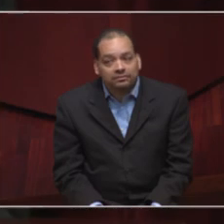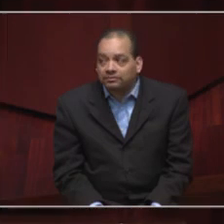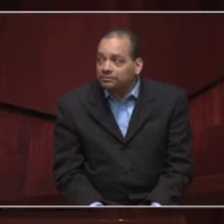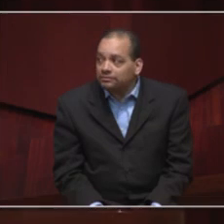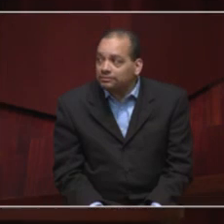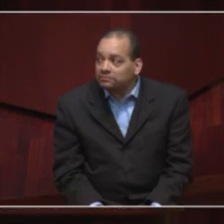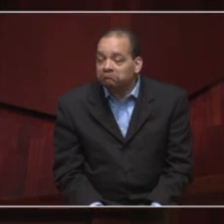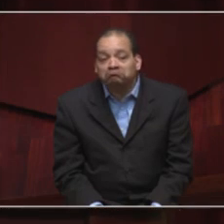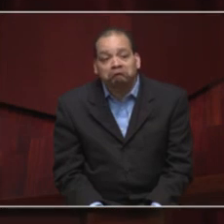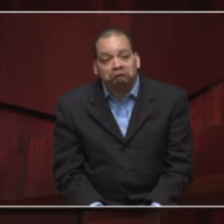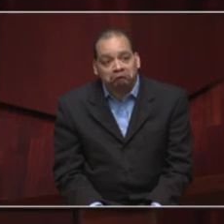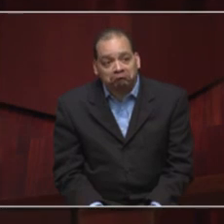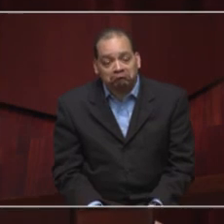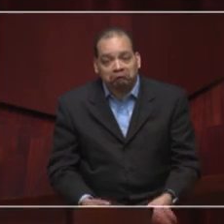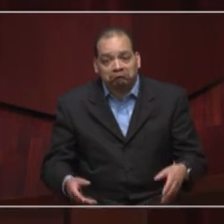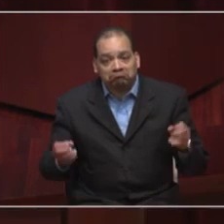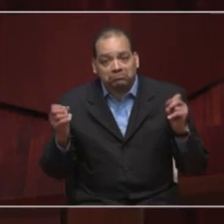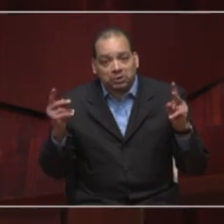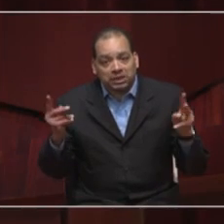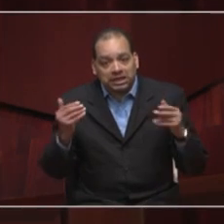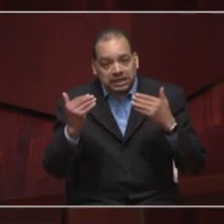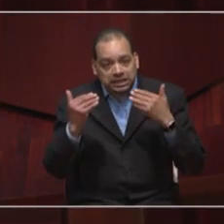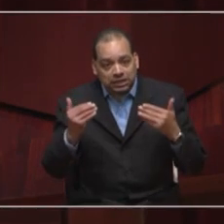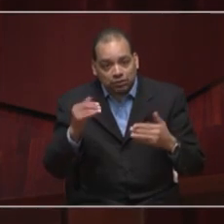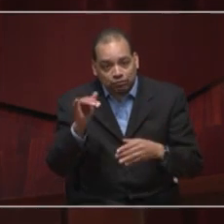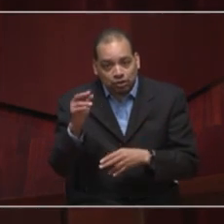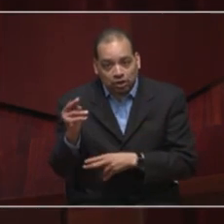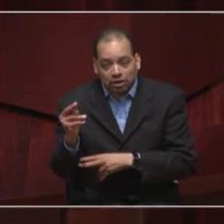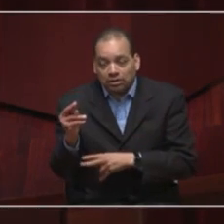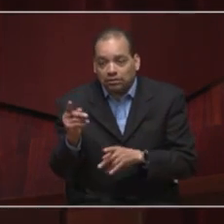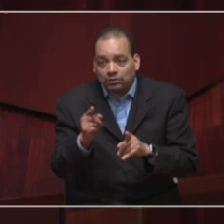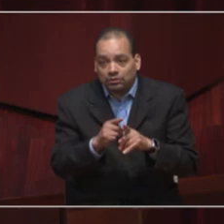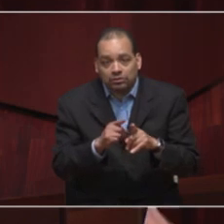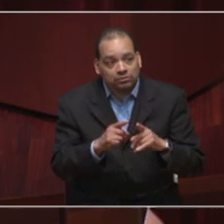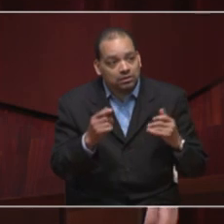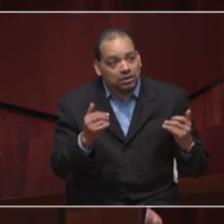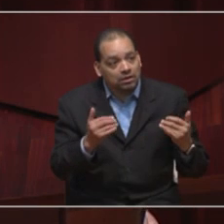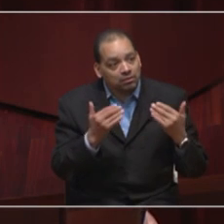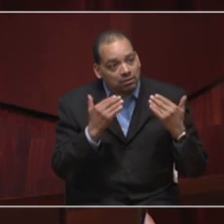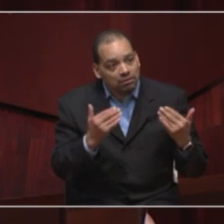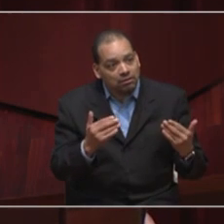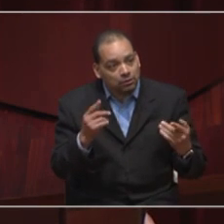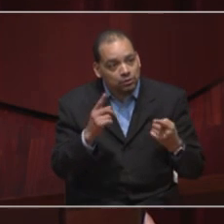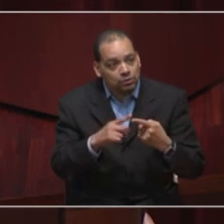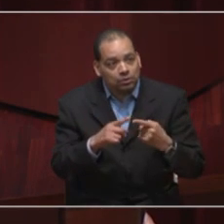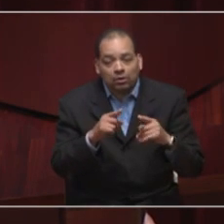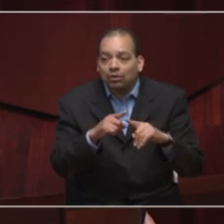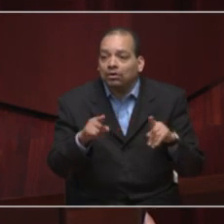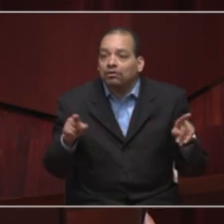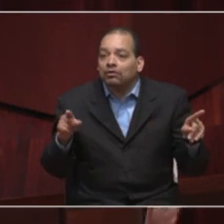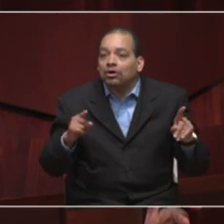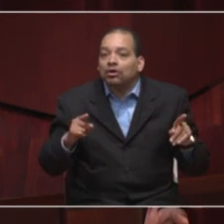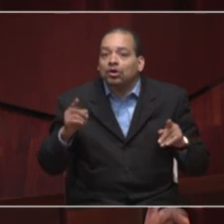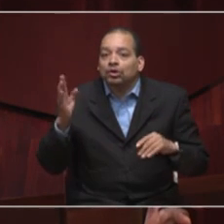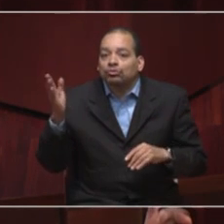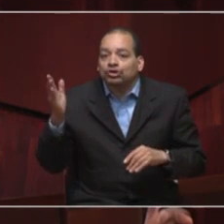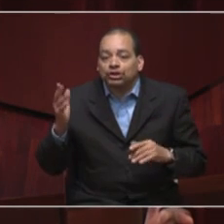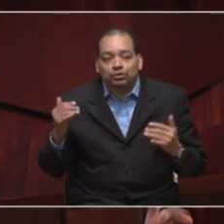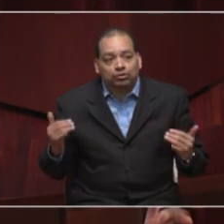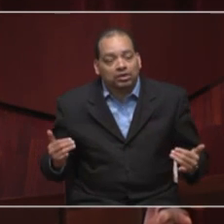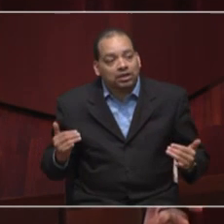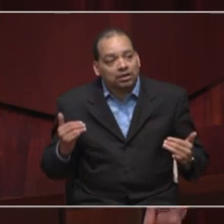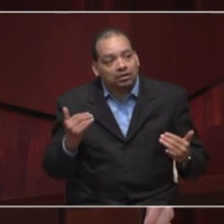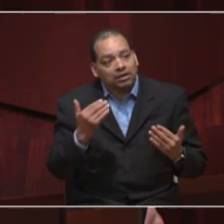All right. Thank you, John. And I'd like to actually go ahead and again thank all of our presenters today. I'd like to